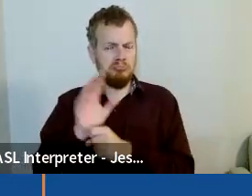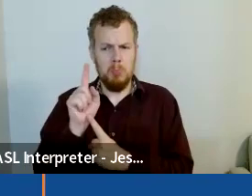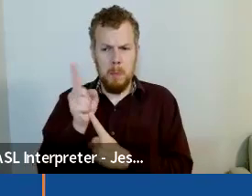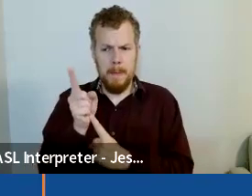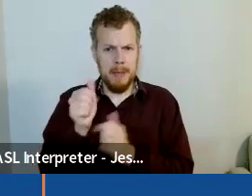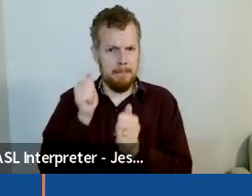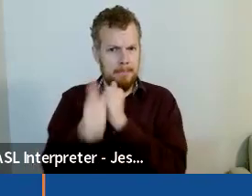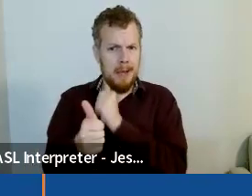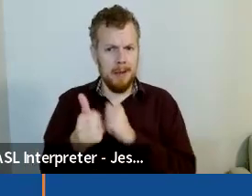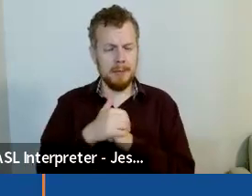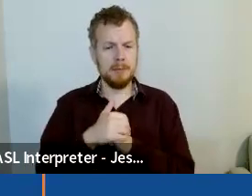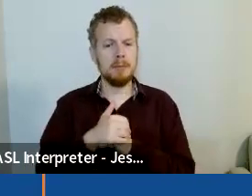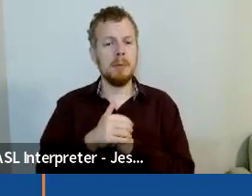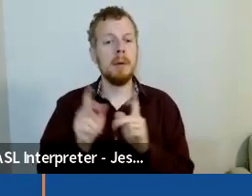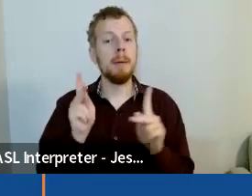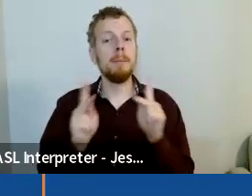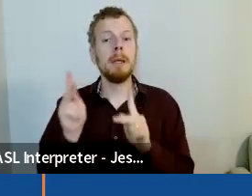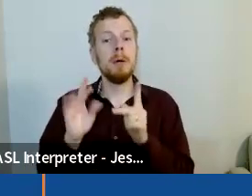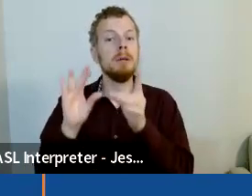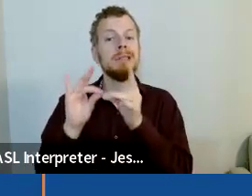Some of those responses were